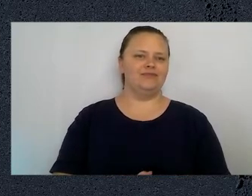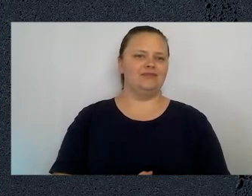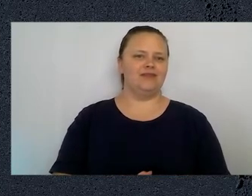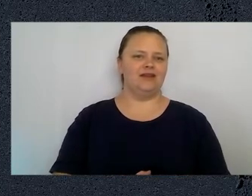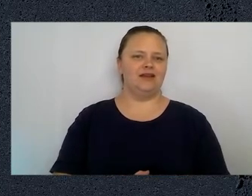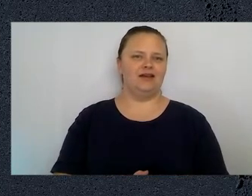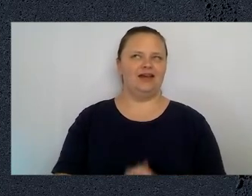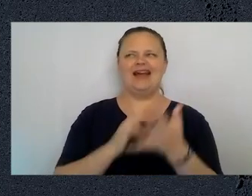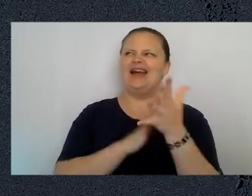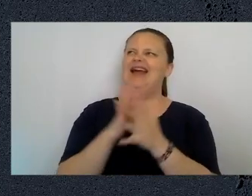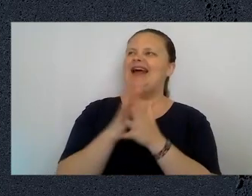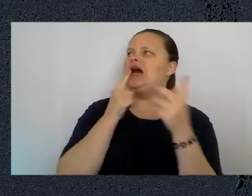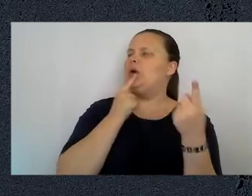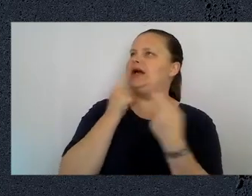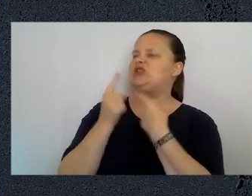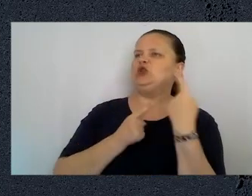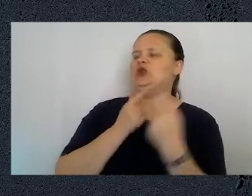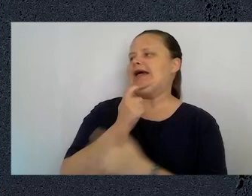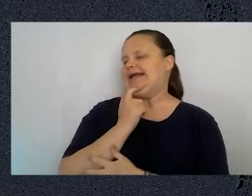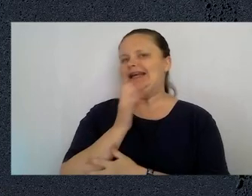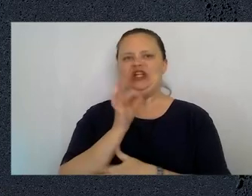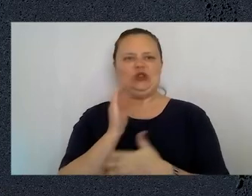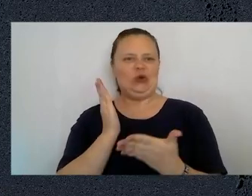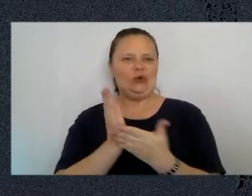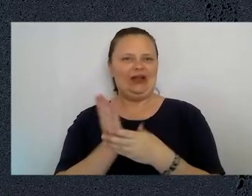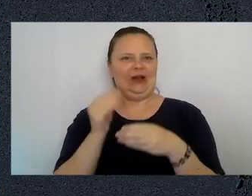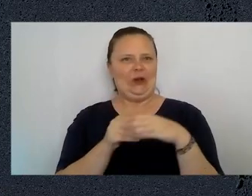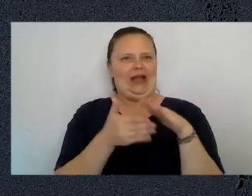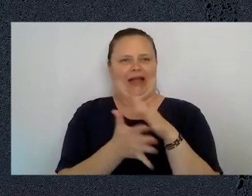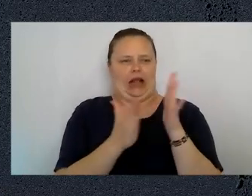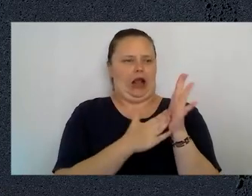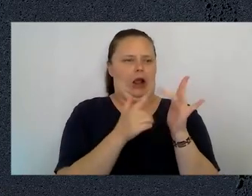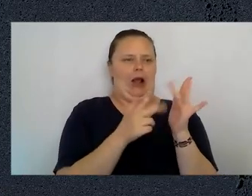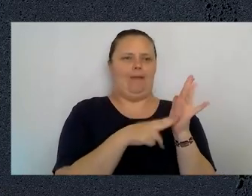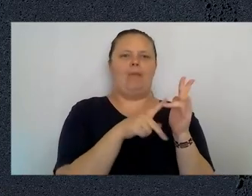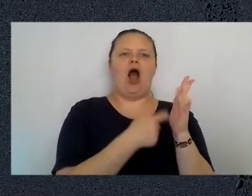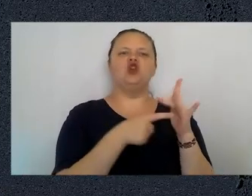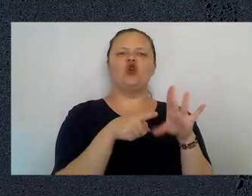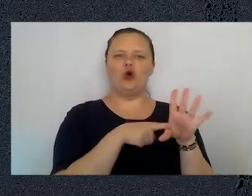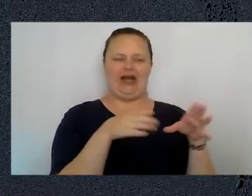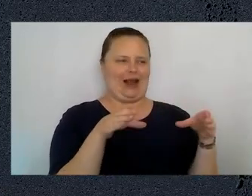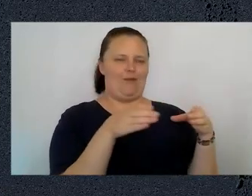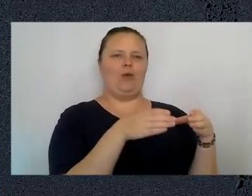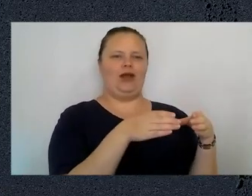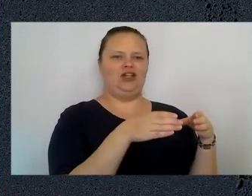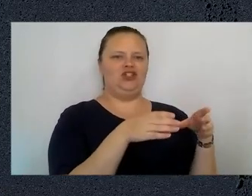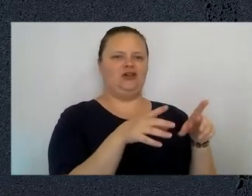how do I describe this? It doesn't take into account a lot of the minority populations, such as those